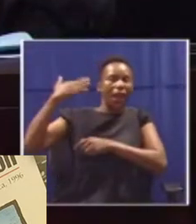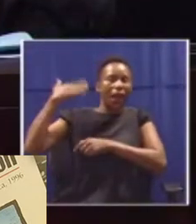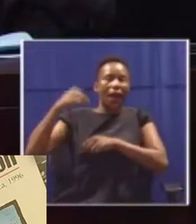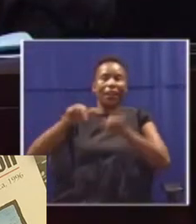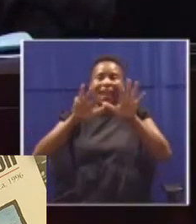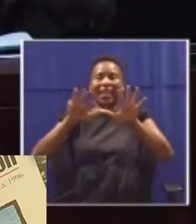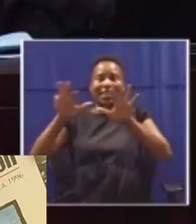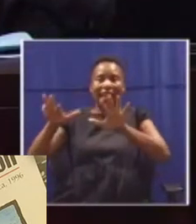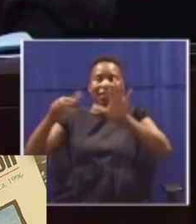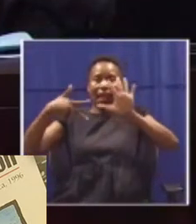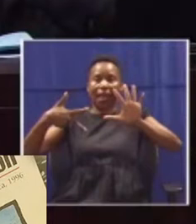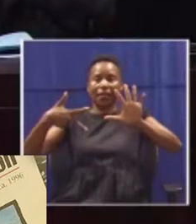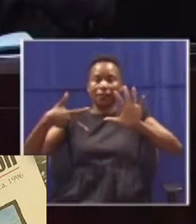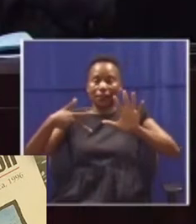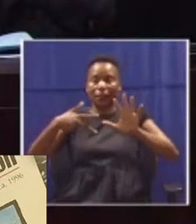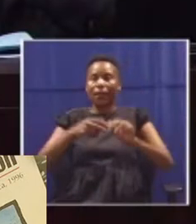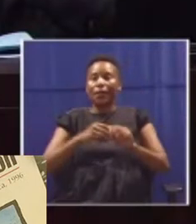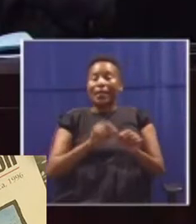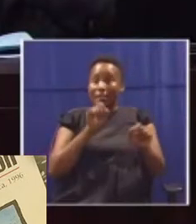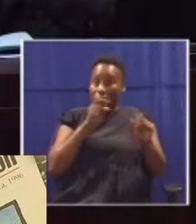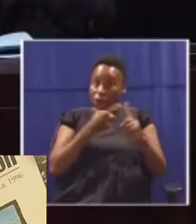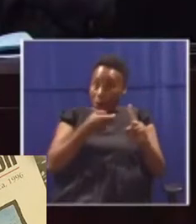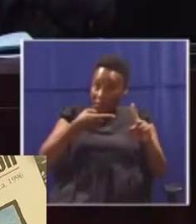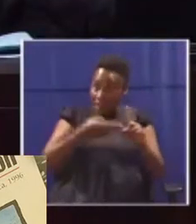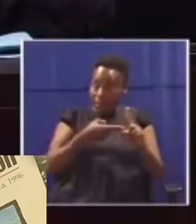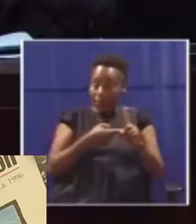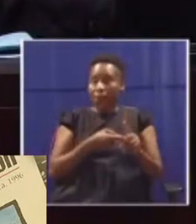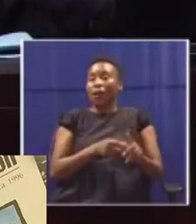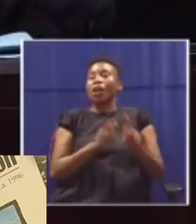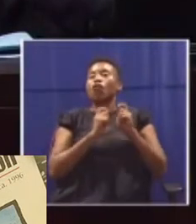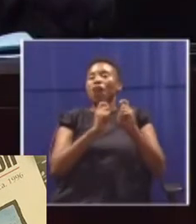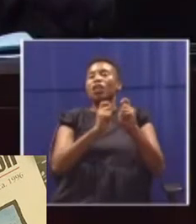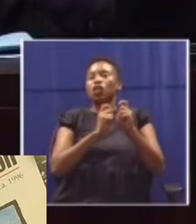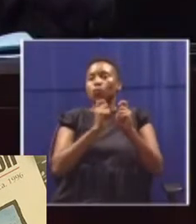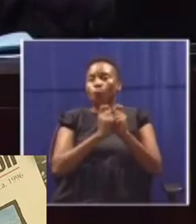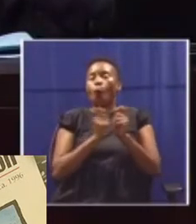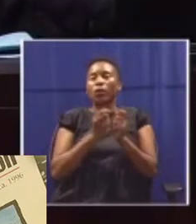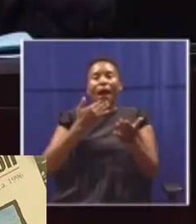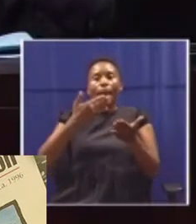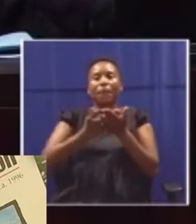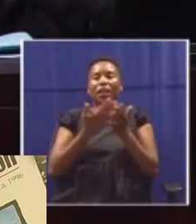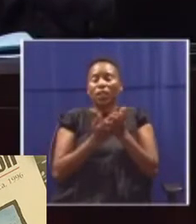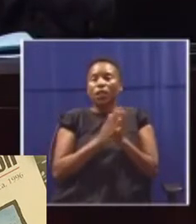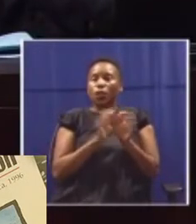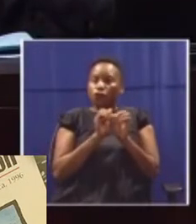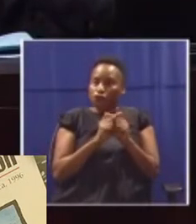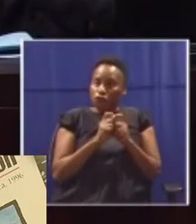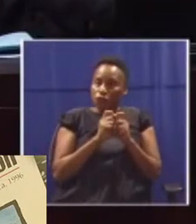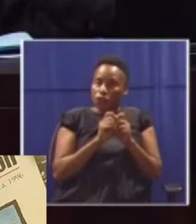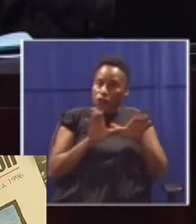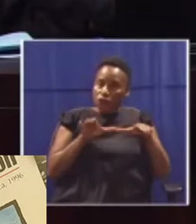1998. It is against this backdrop that the Transport Appeal Tribunal Amendment Bill